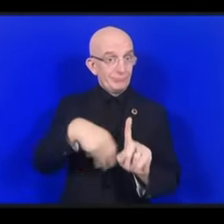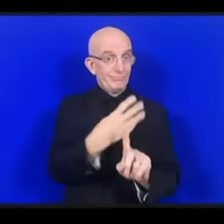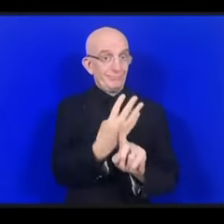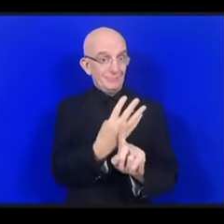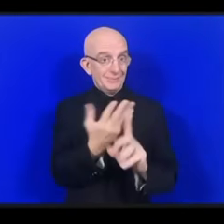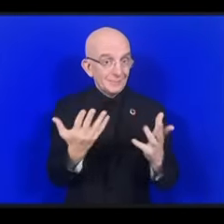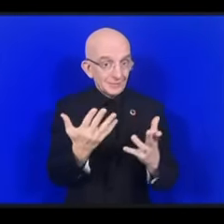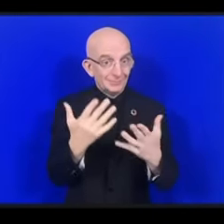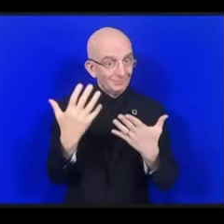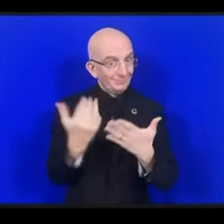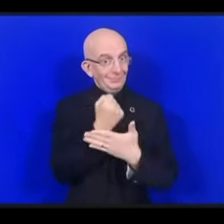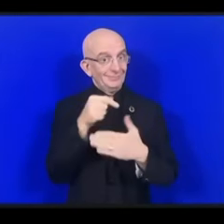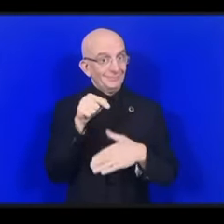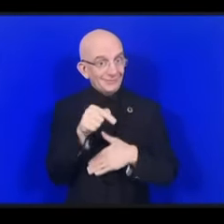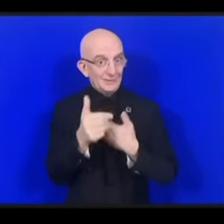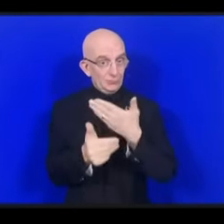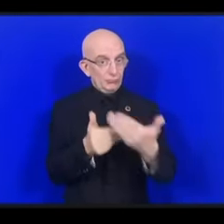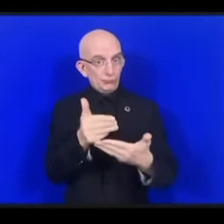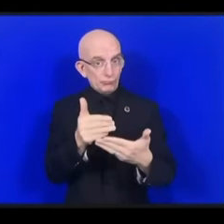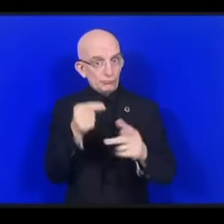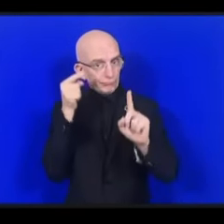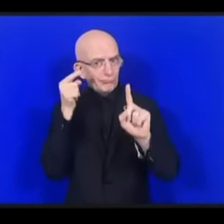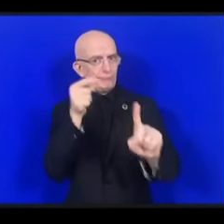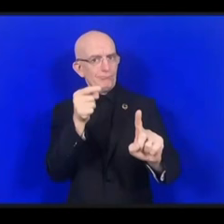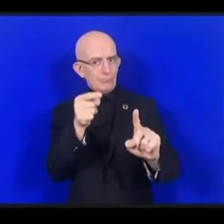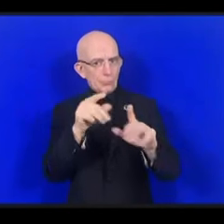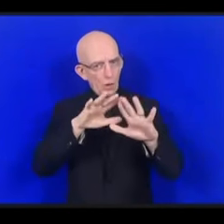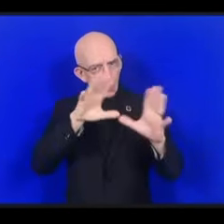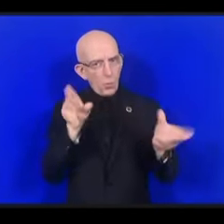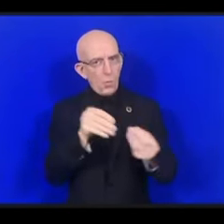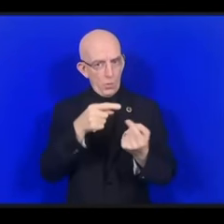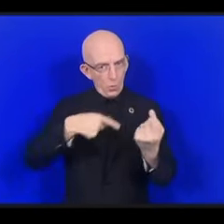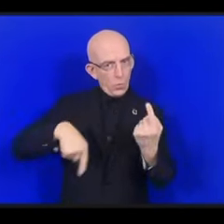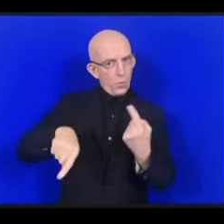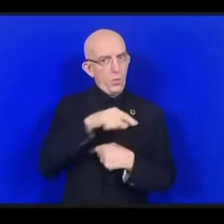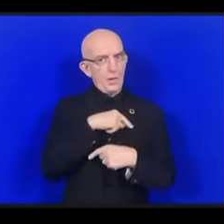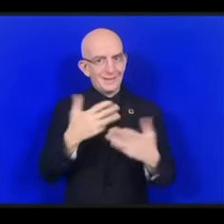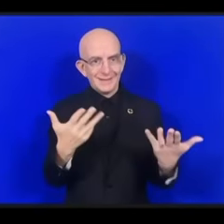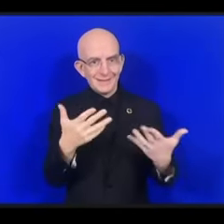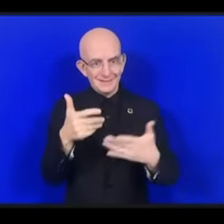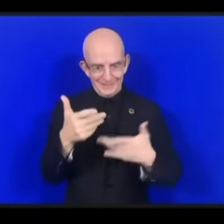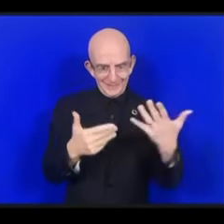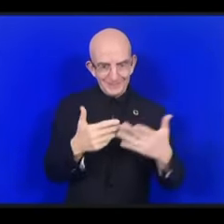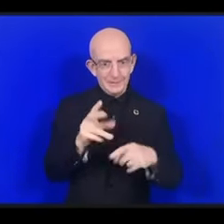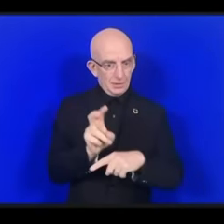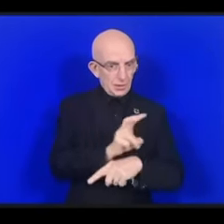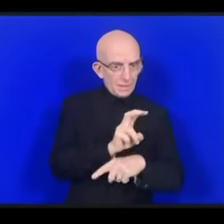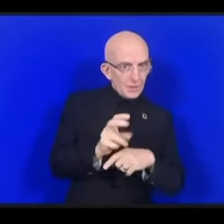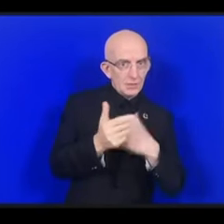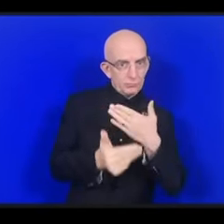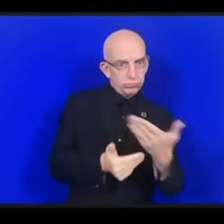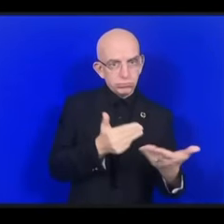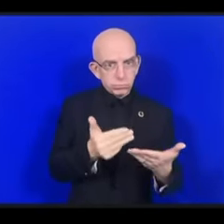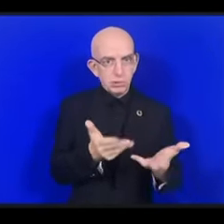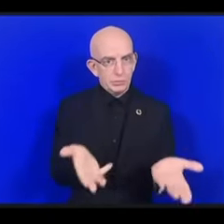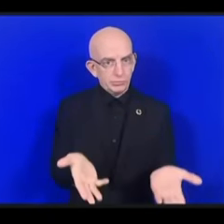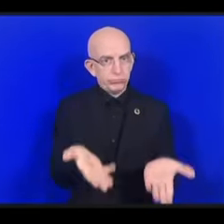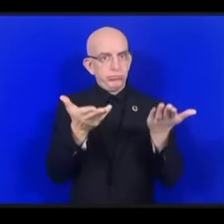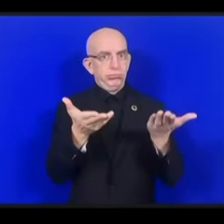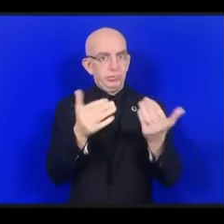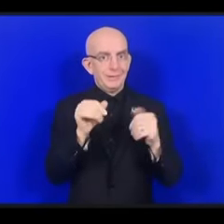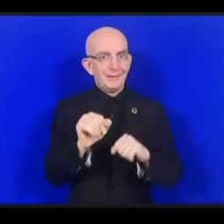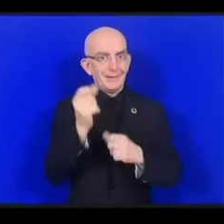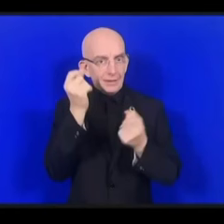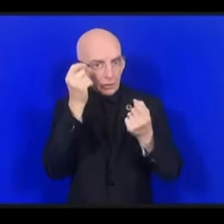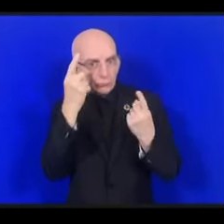literacy among users and decision makers alike. We need more events like this one,